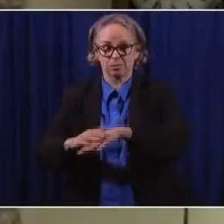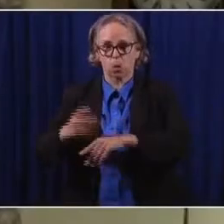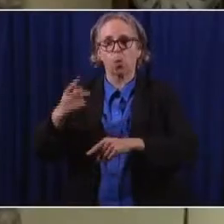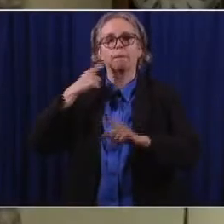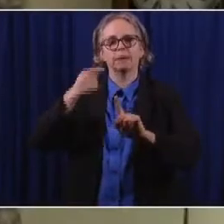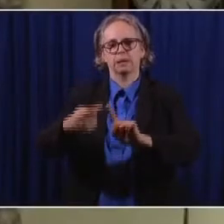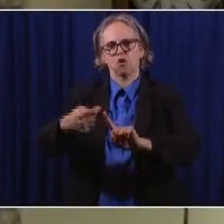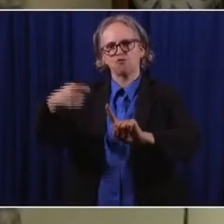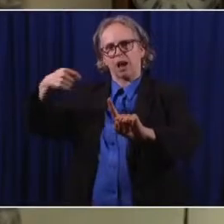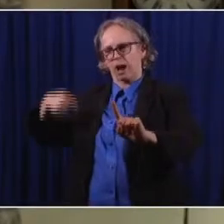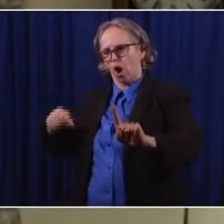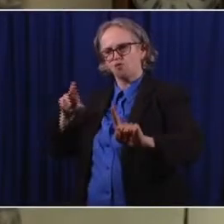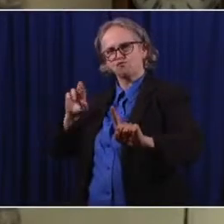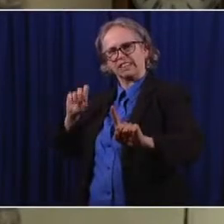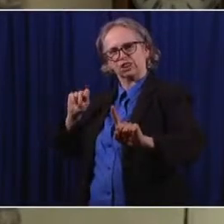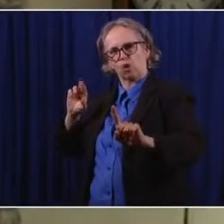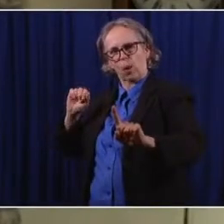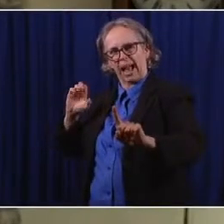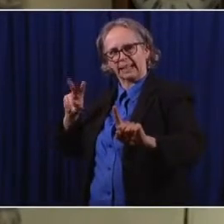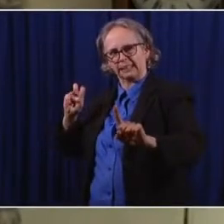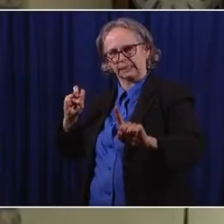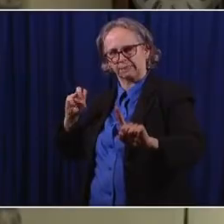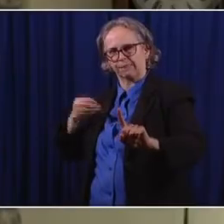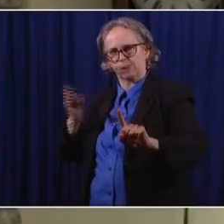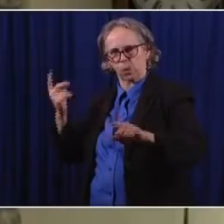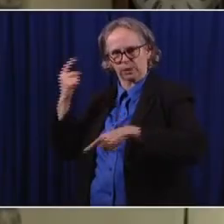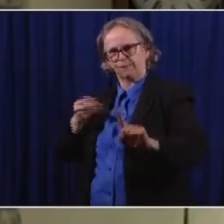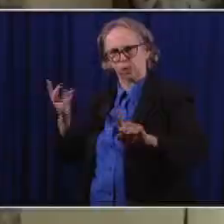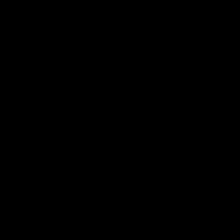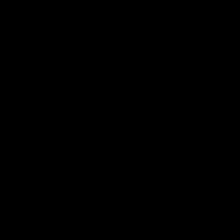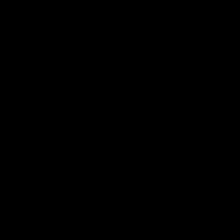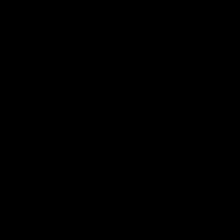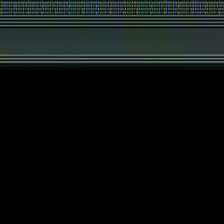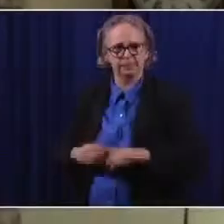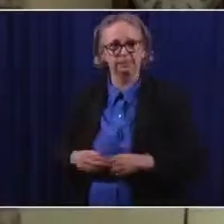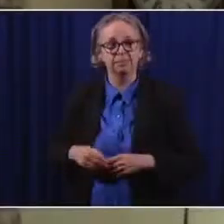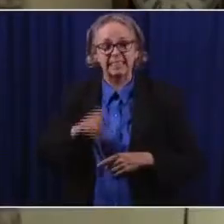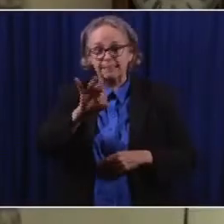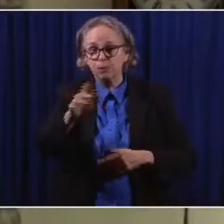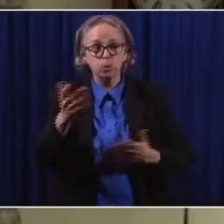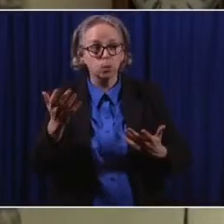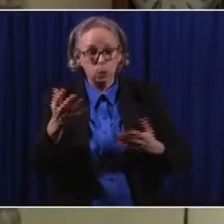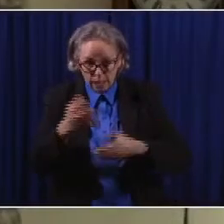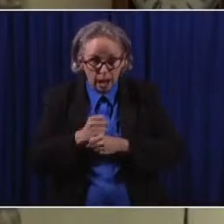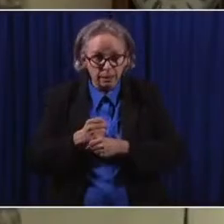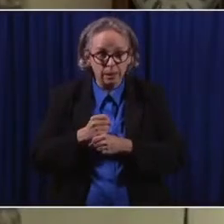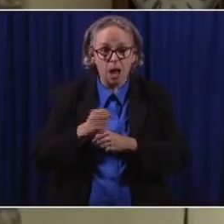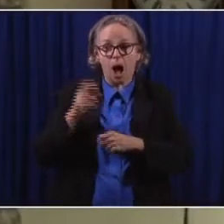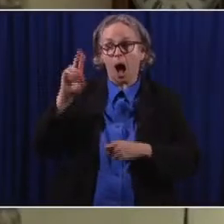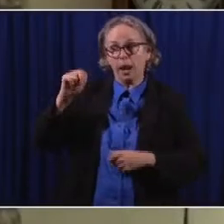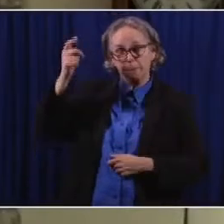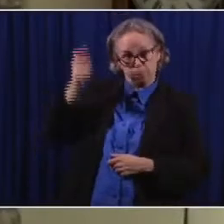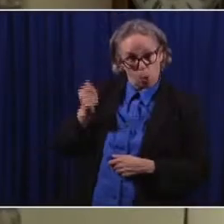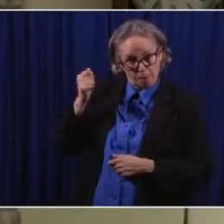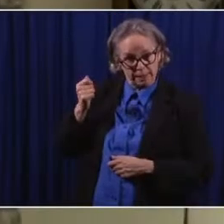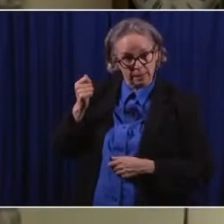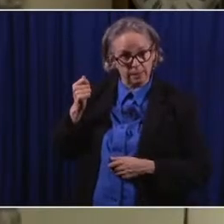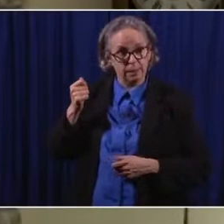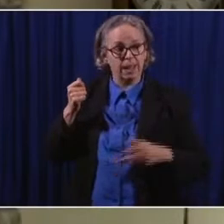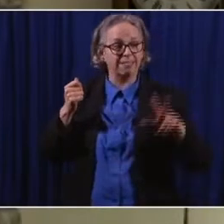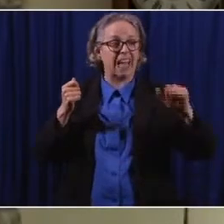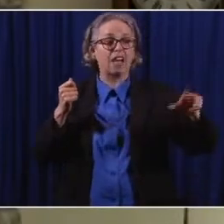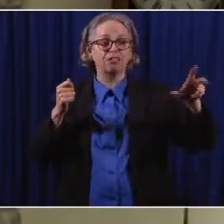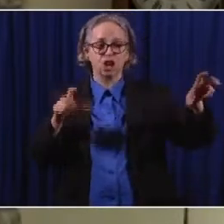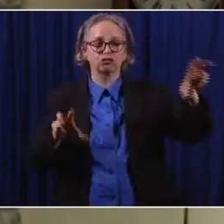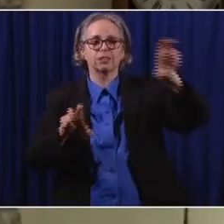This assistance is available to Ohioans who receive traditional unemployment benefits, pandemic unemployment assistance,